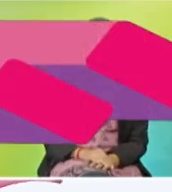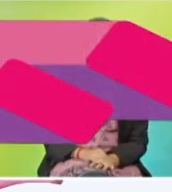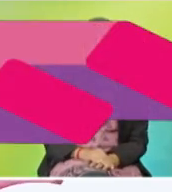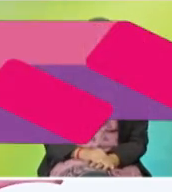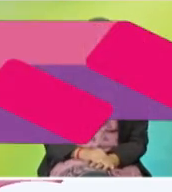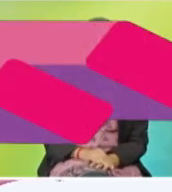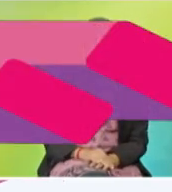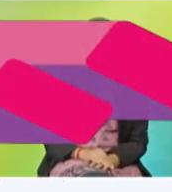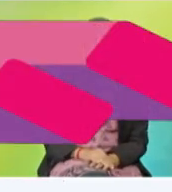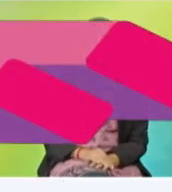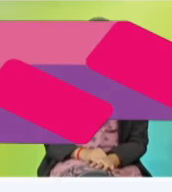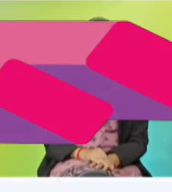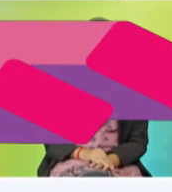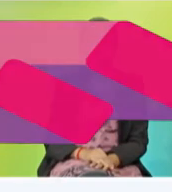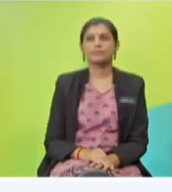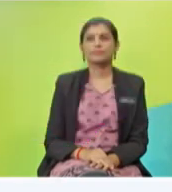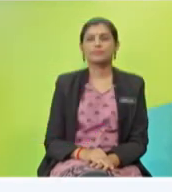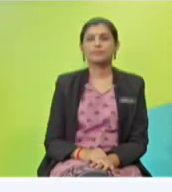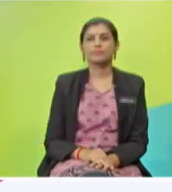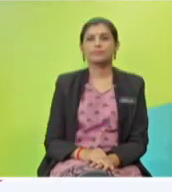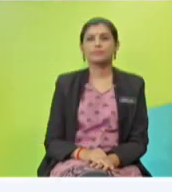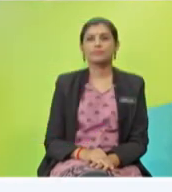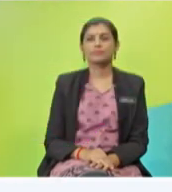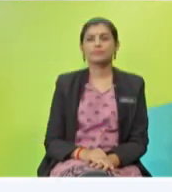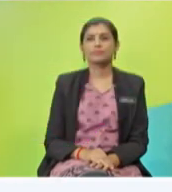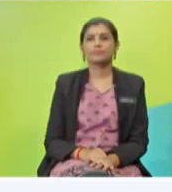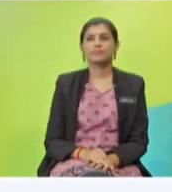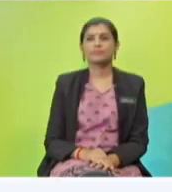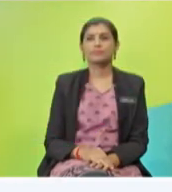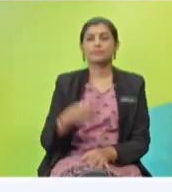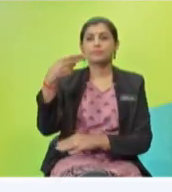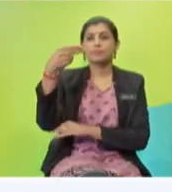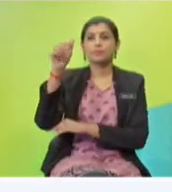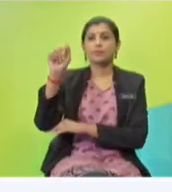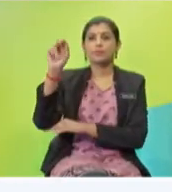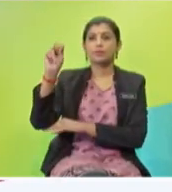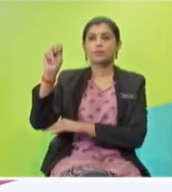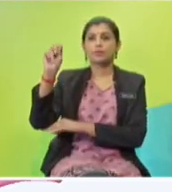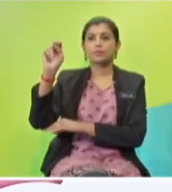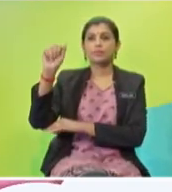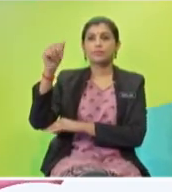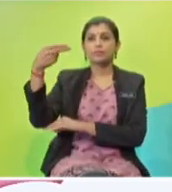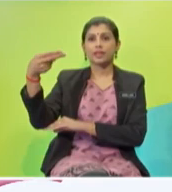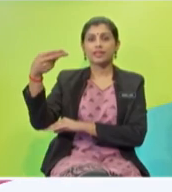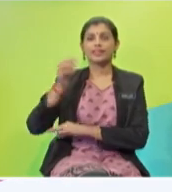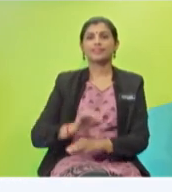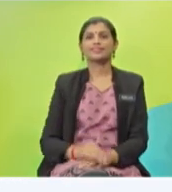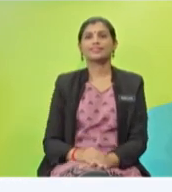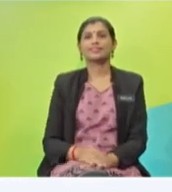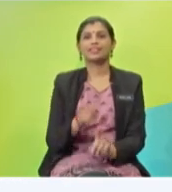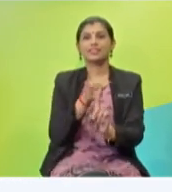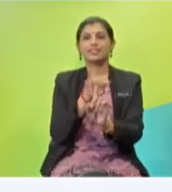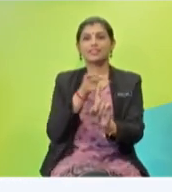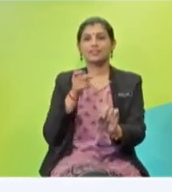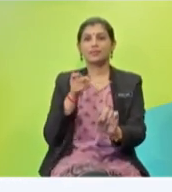Okay. Okay. And who's next? Next we have Adilia Hannah binti Muhammad Ali Amin from SK Sri Wakaf